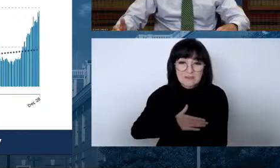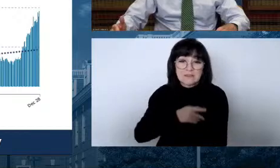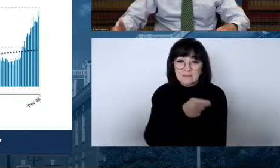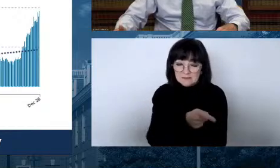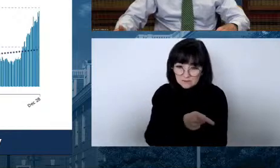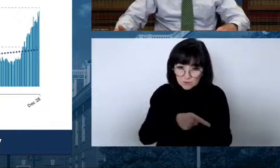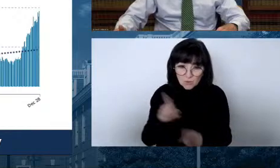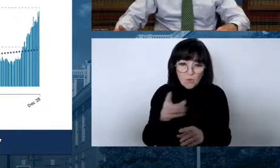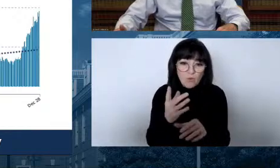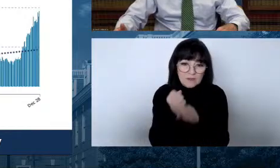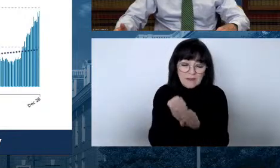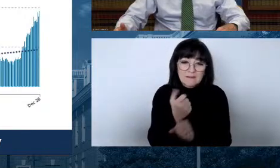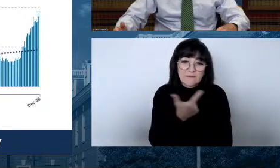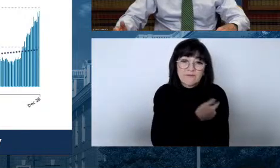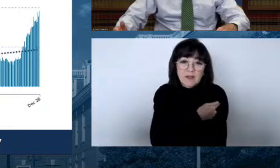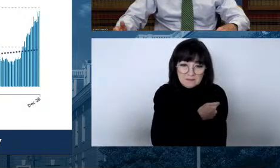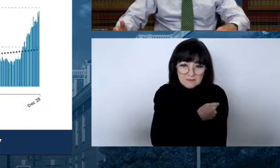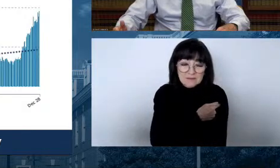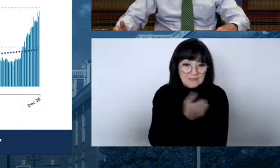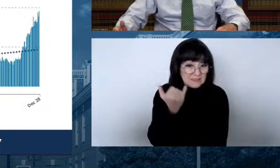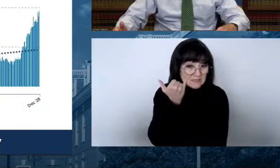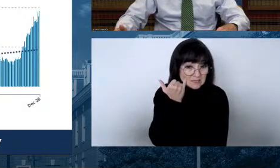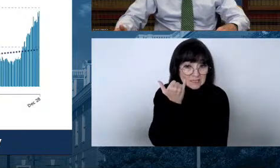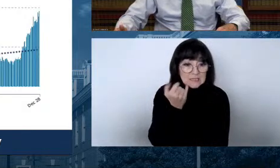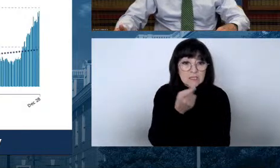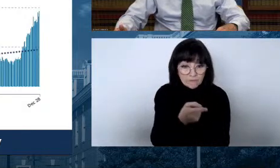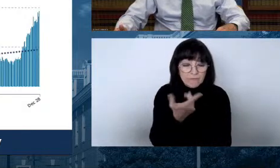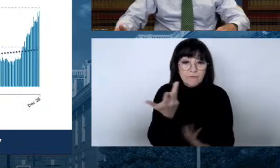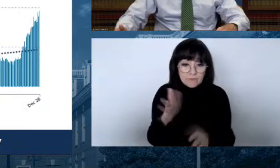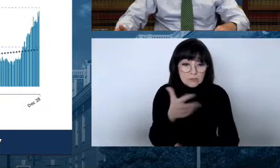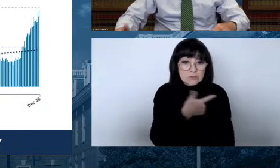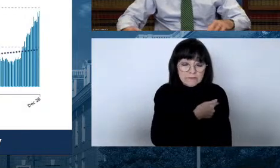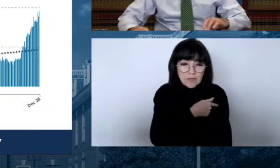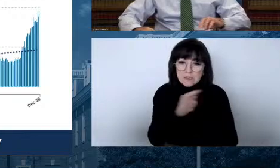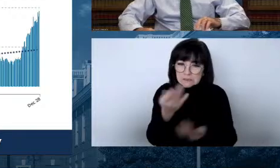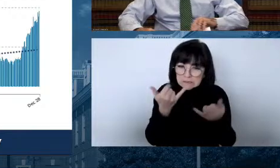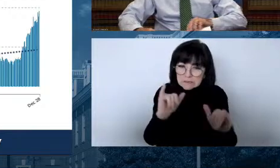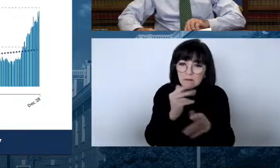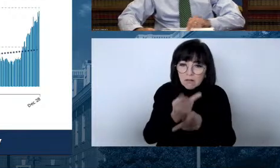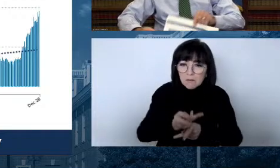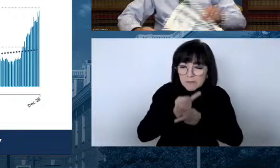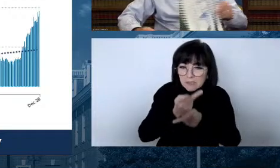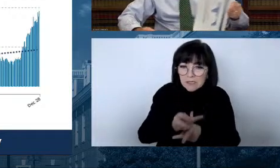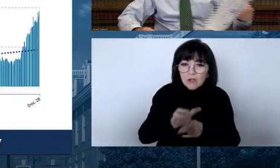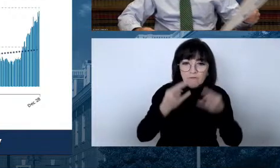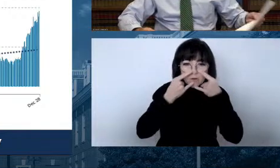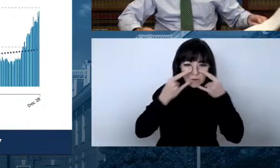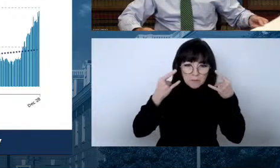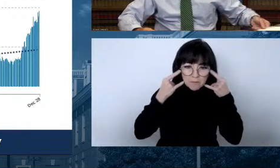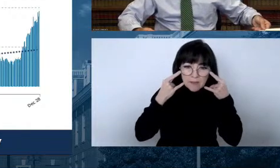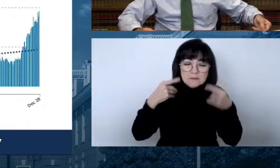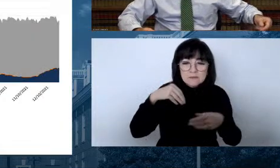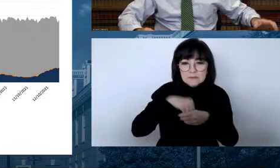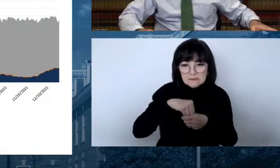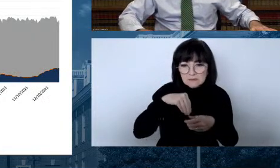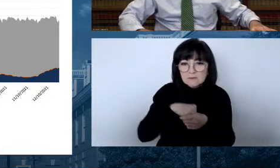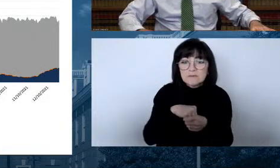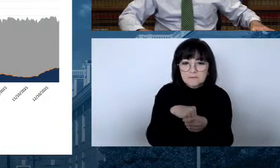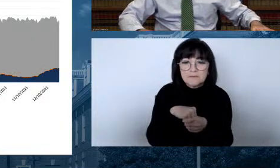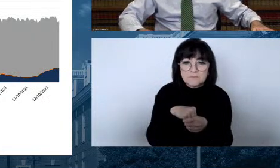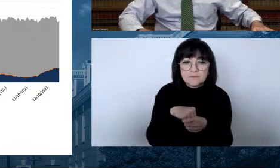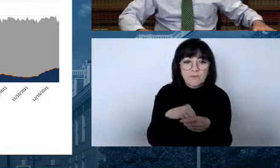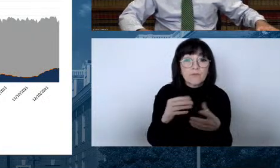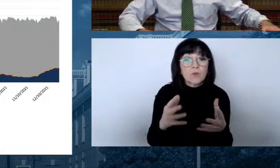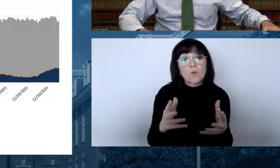careful, wear a mask when you're indoors, in particular, just as an extra precaution. So let's look at